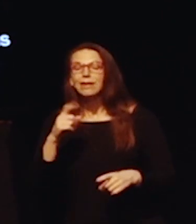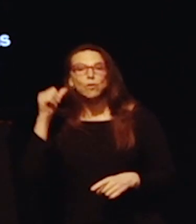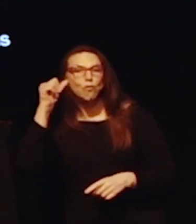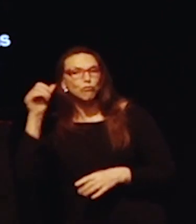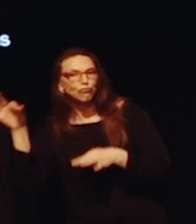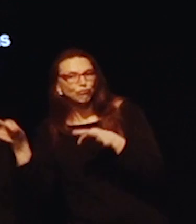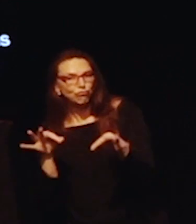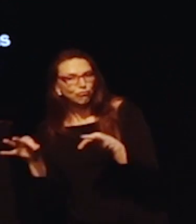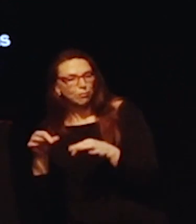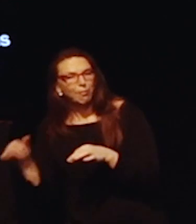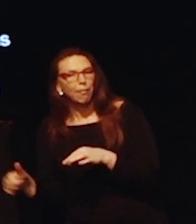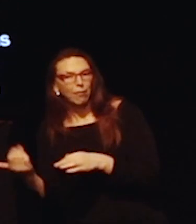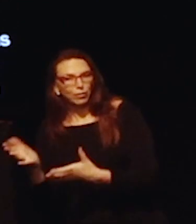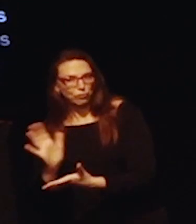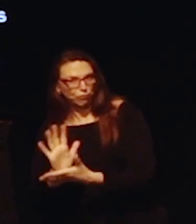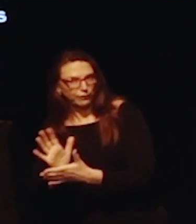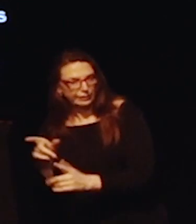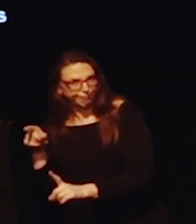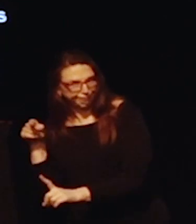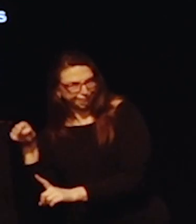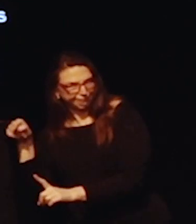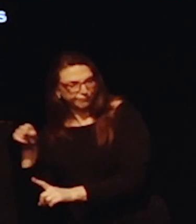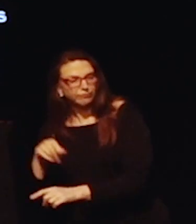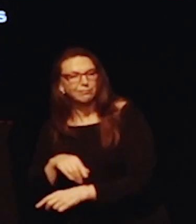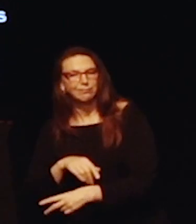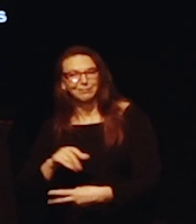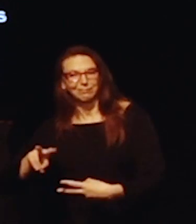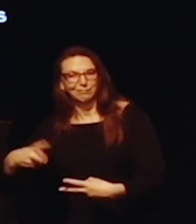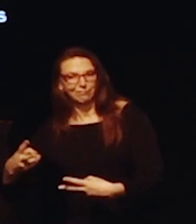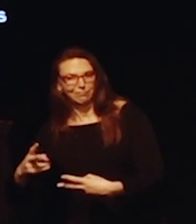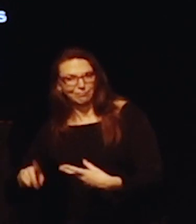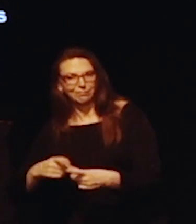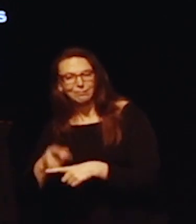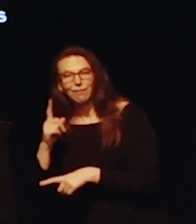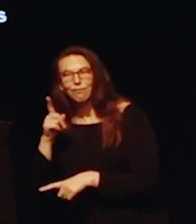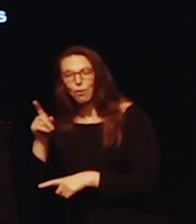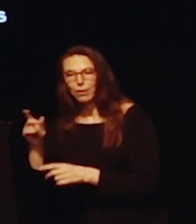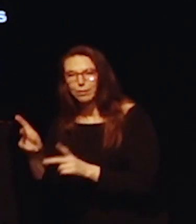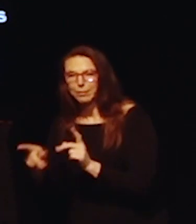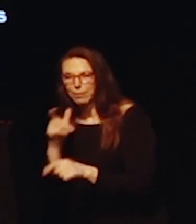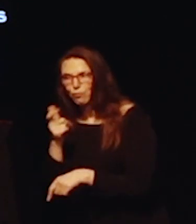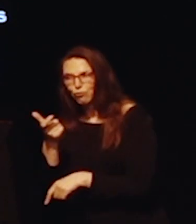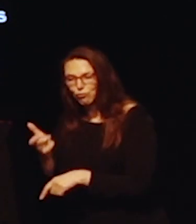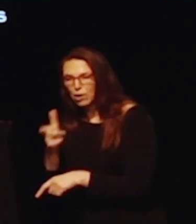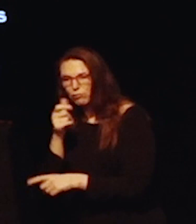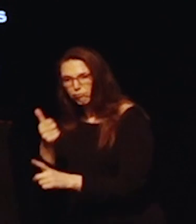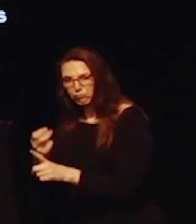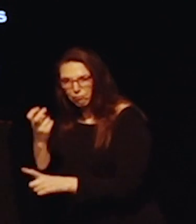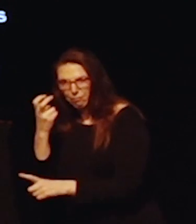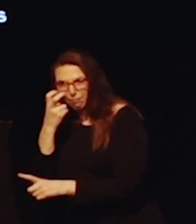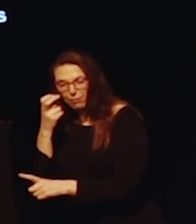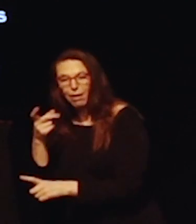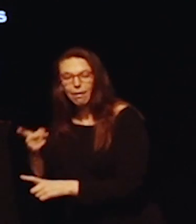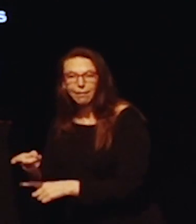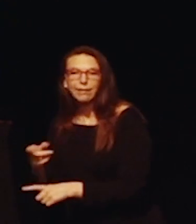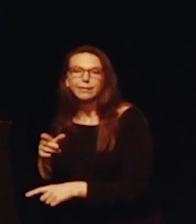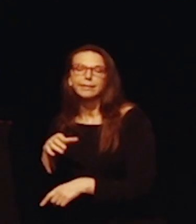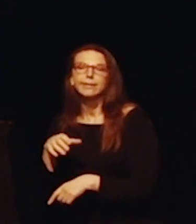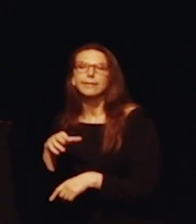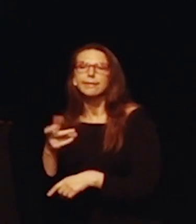and also another one that has audio description for individuals who are blind that can be voiced as